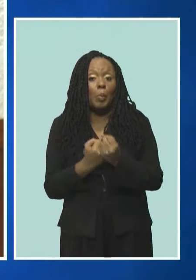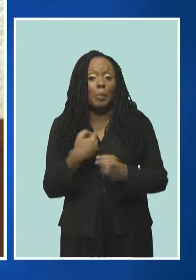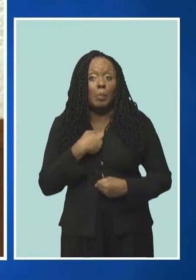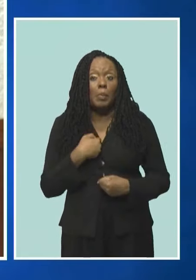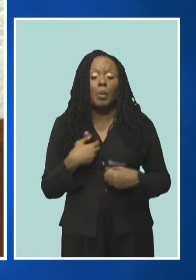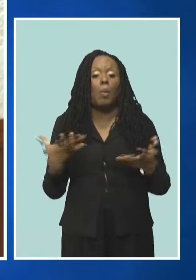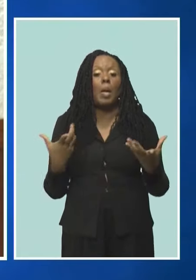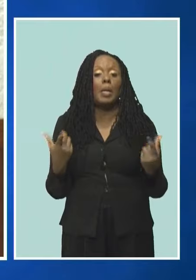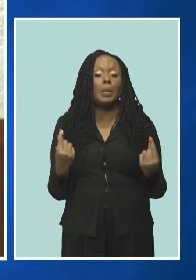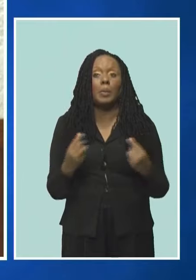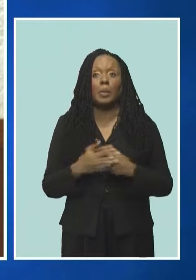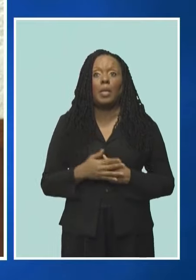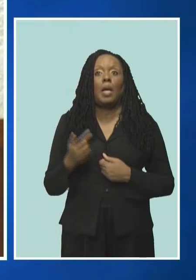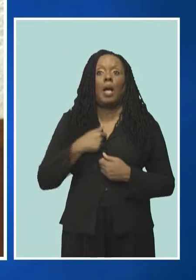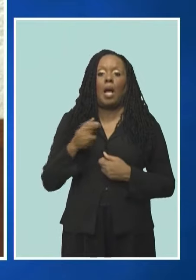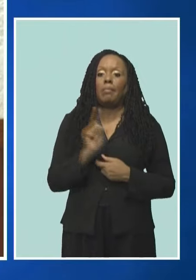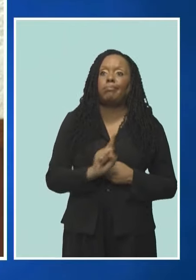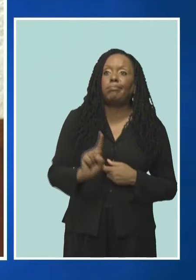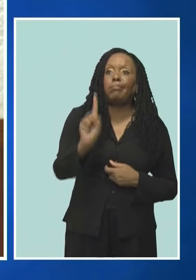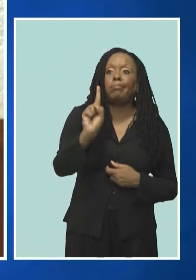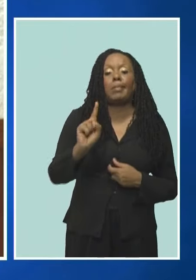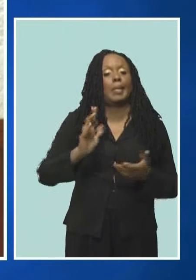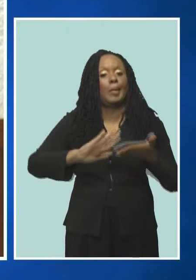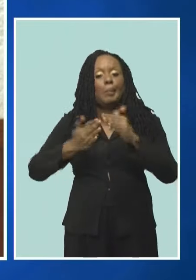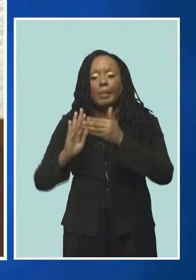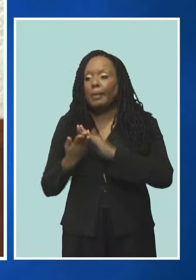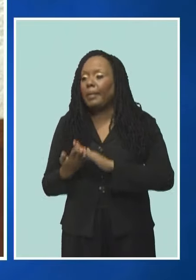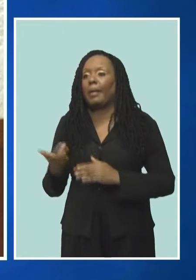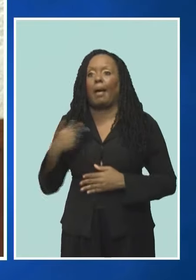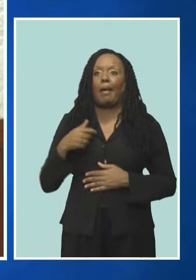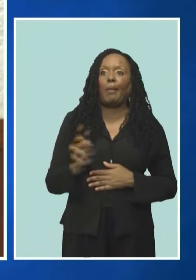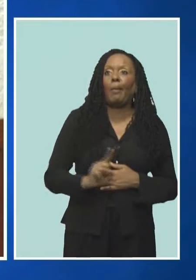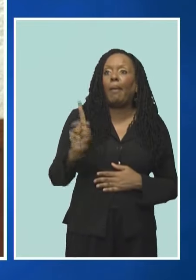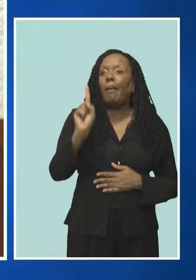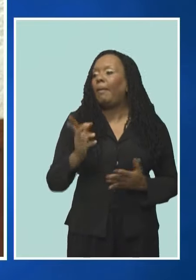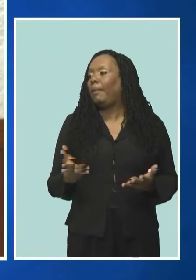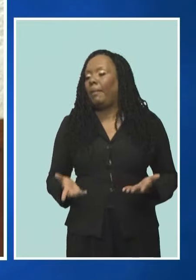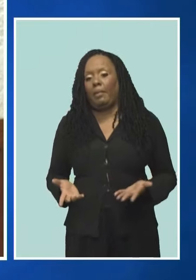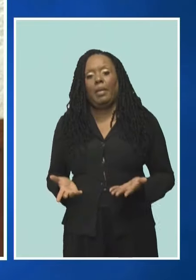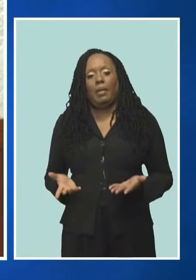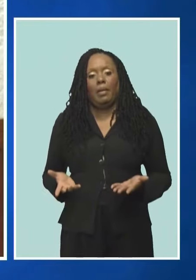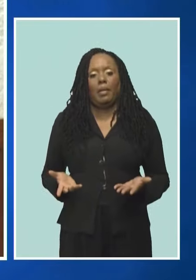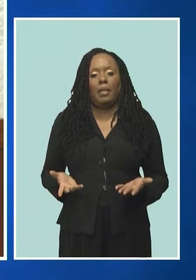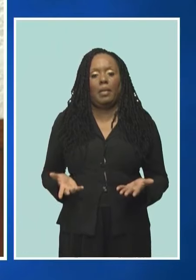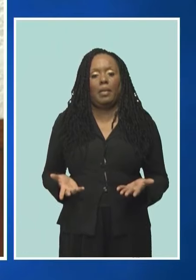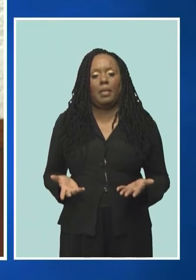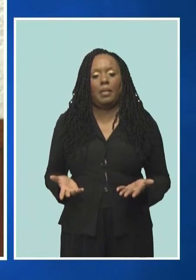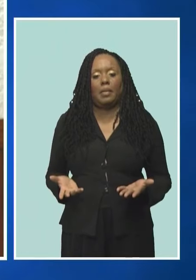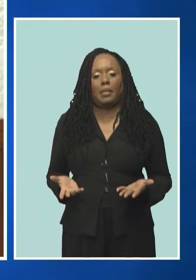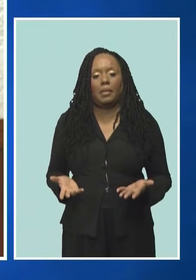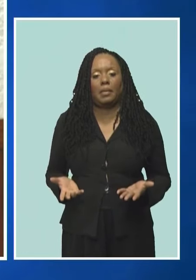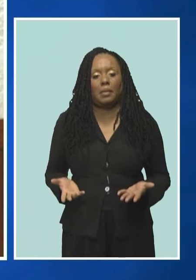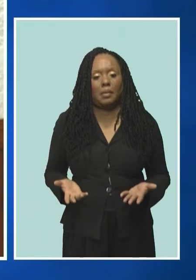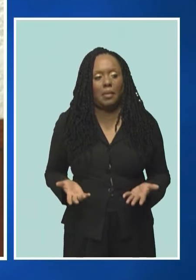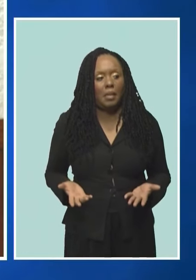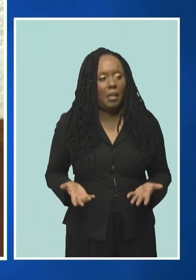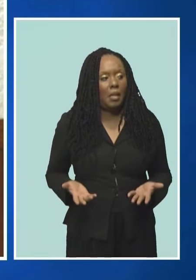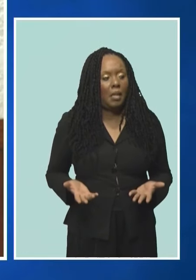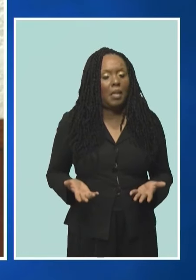the community, go to the community that I know and do. So all I am asking for, sir, in supporting this bill, which